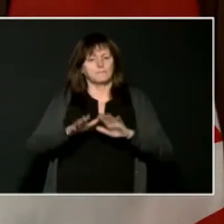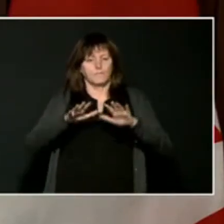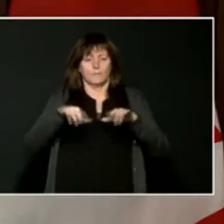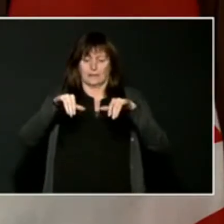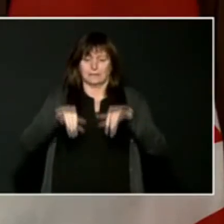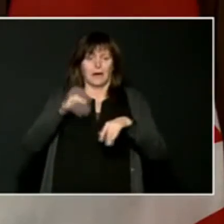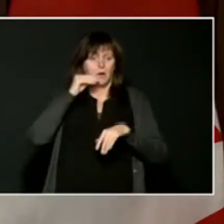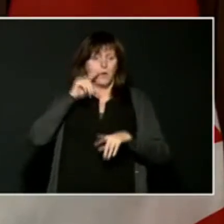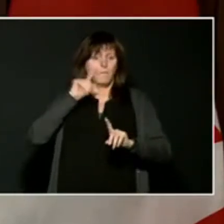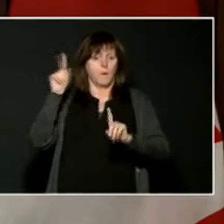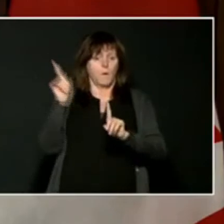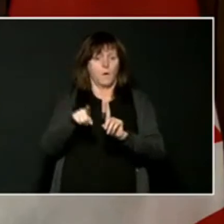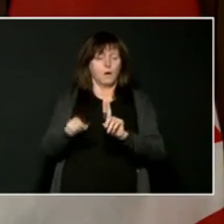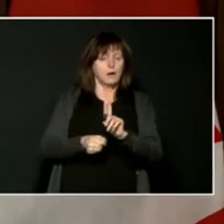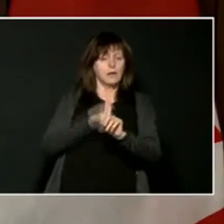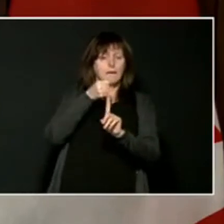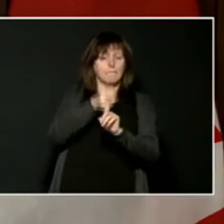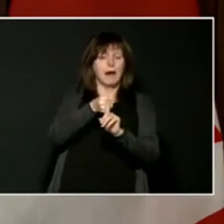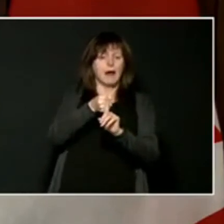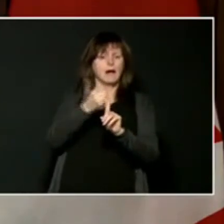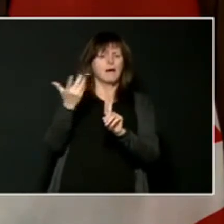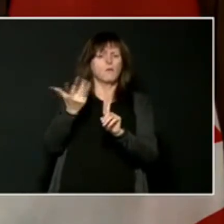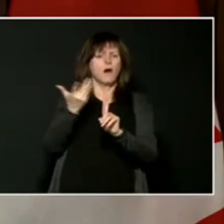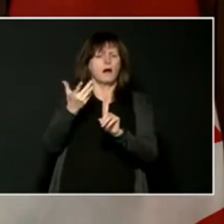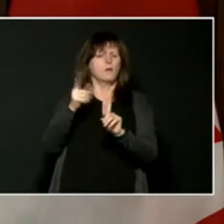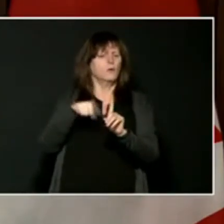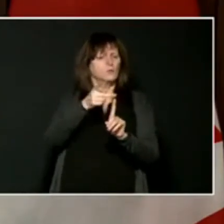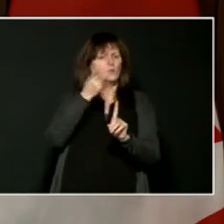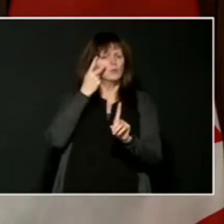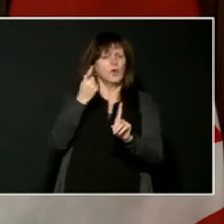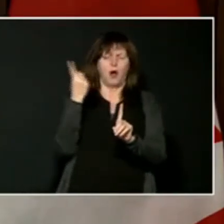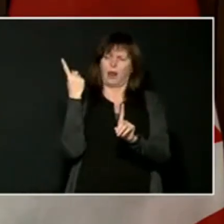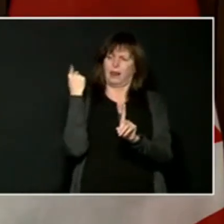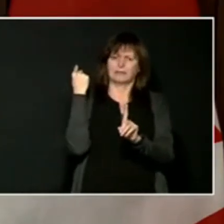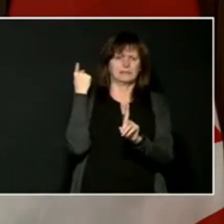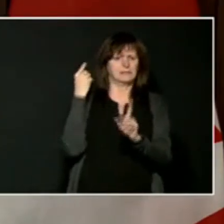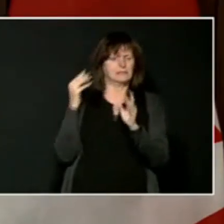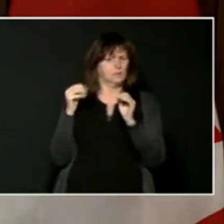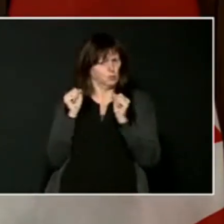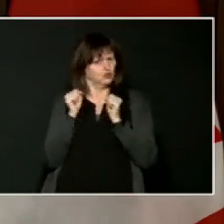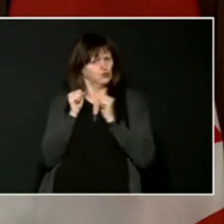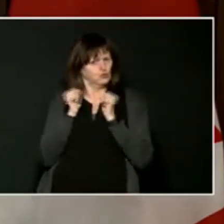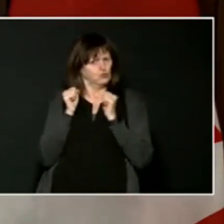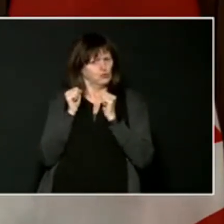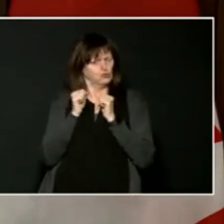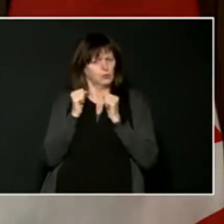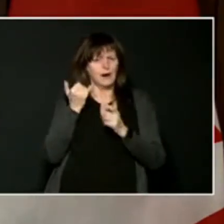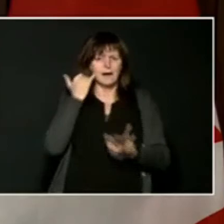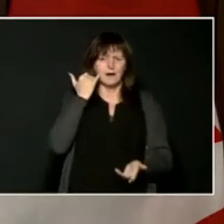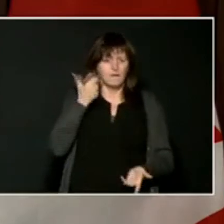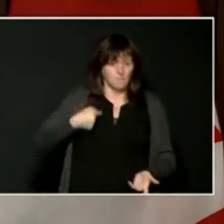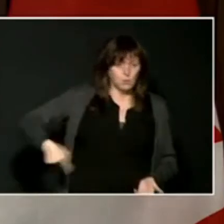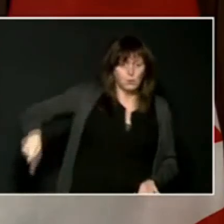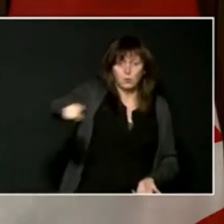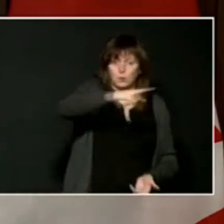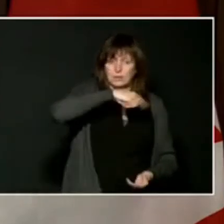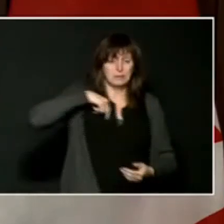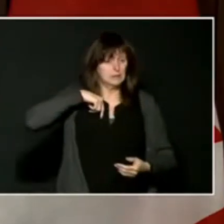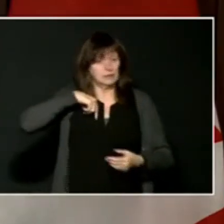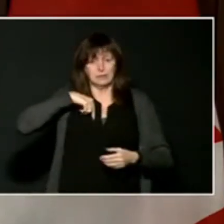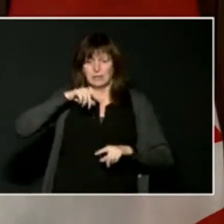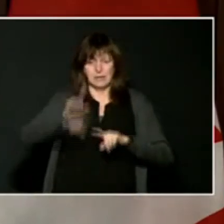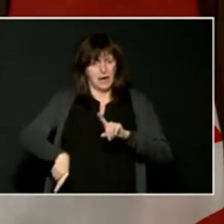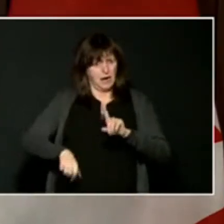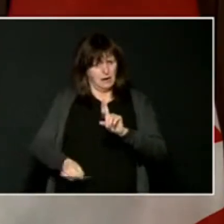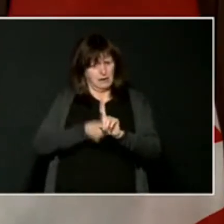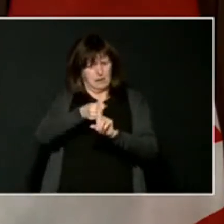the winter holidays. I think if you're unable to get that level of impact, you're going to see faster.